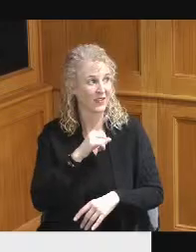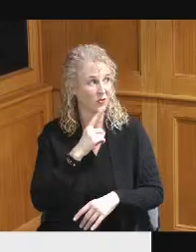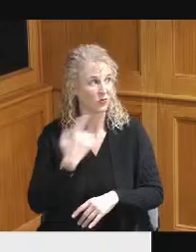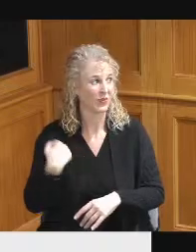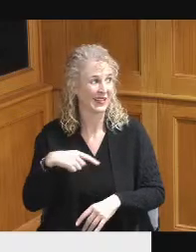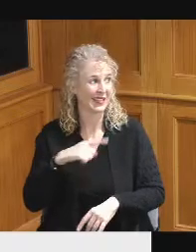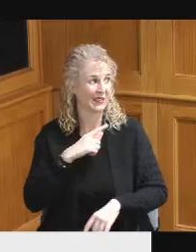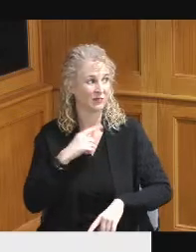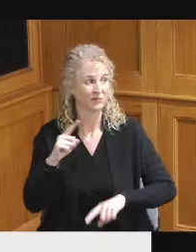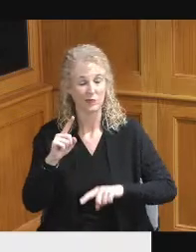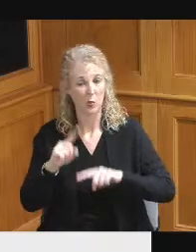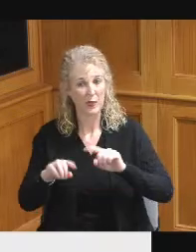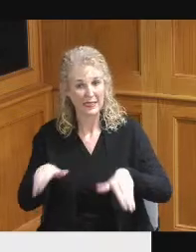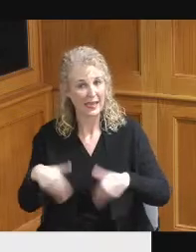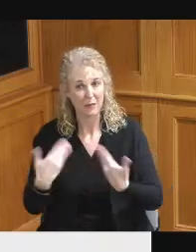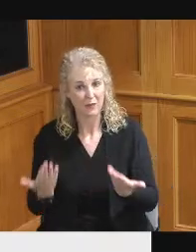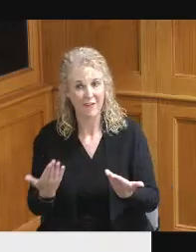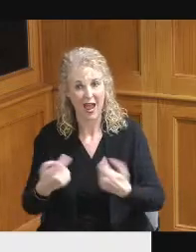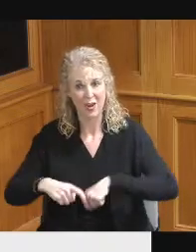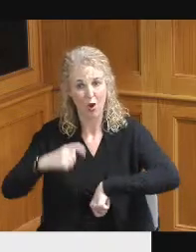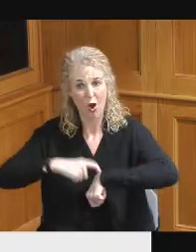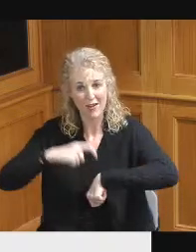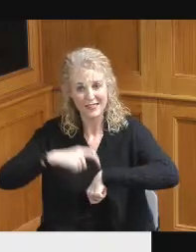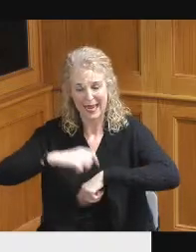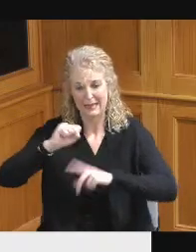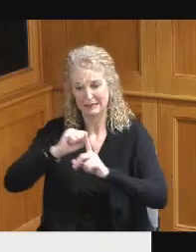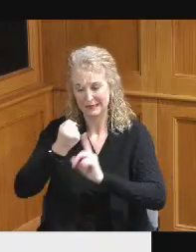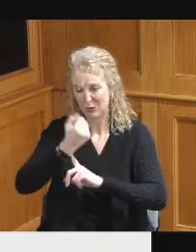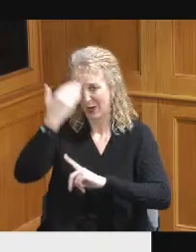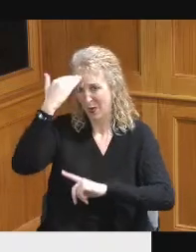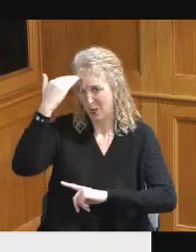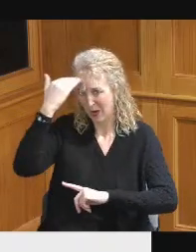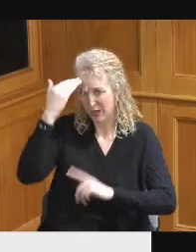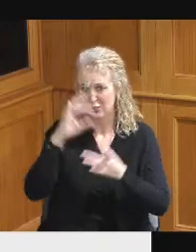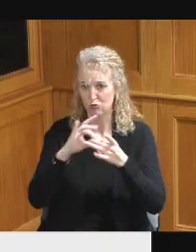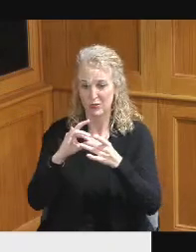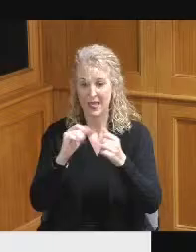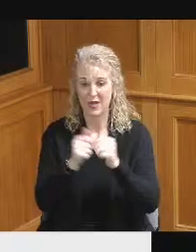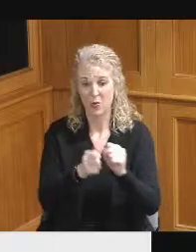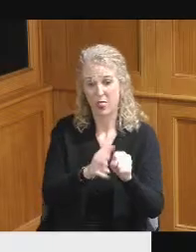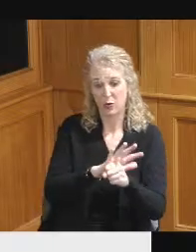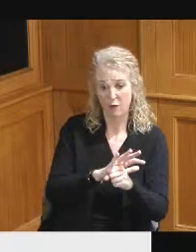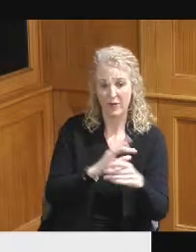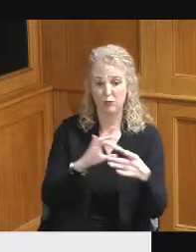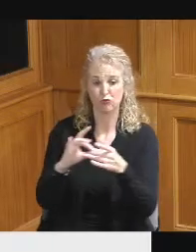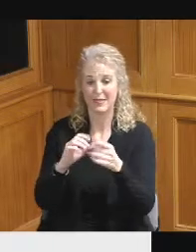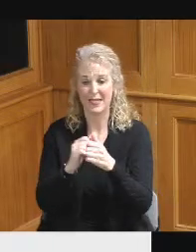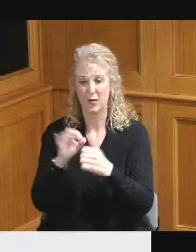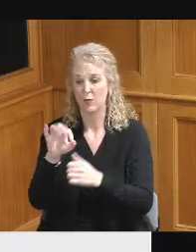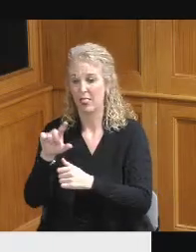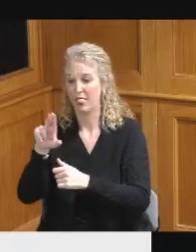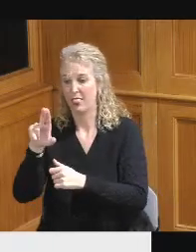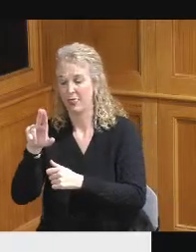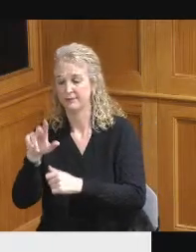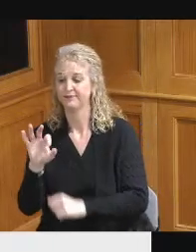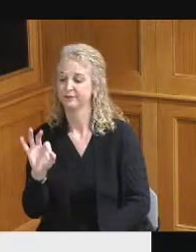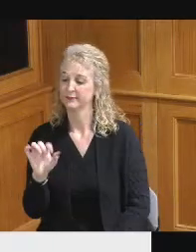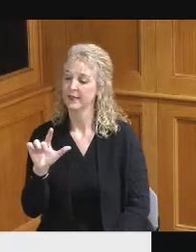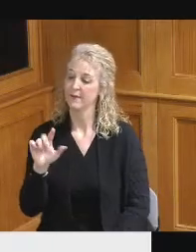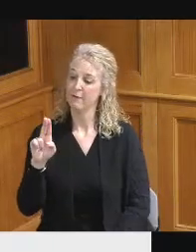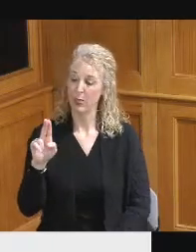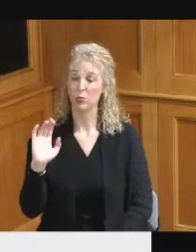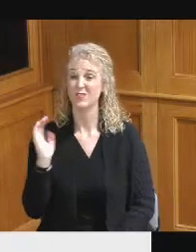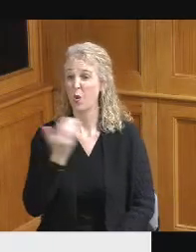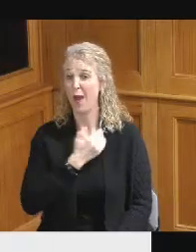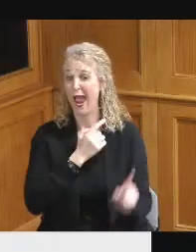provide timely situational awareness related to COVID and influenza. And so some of our goals with